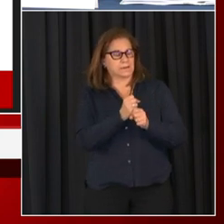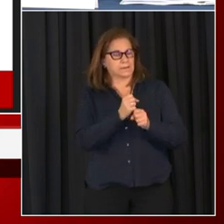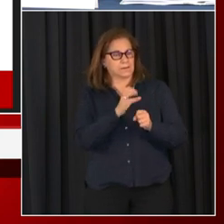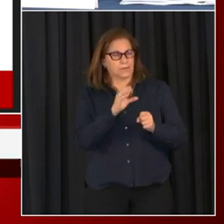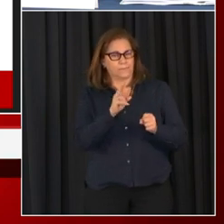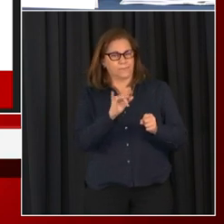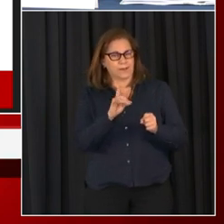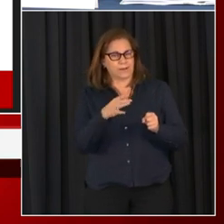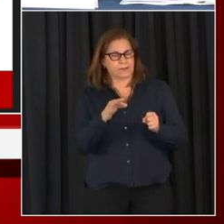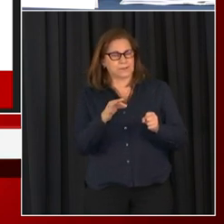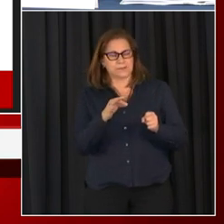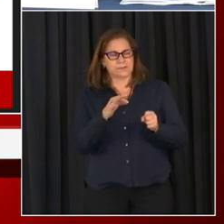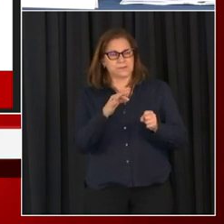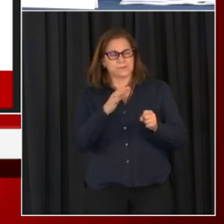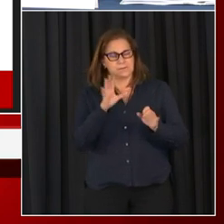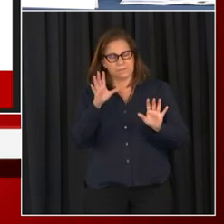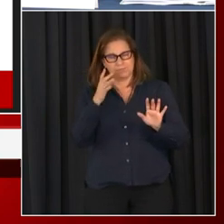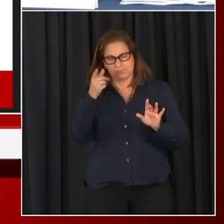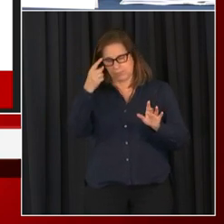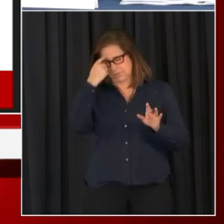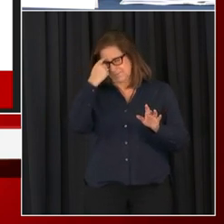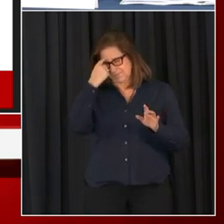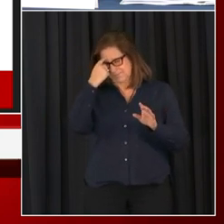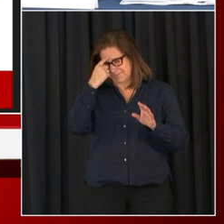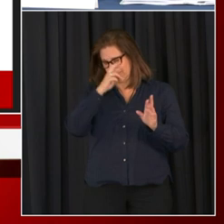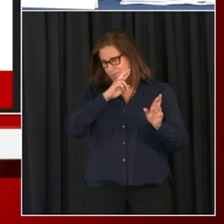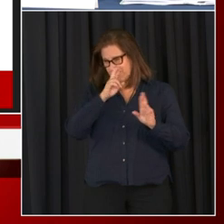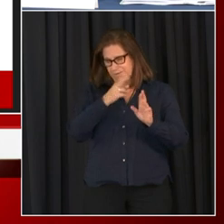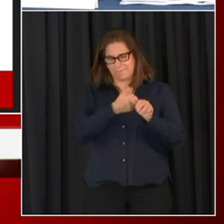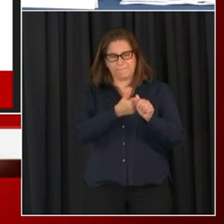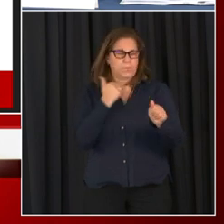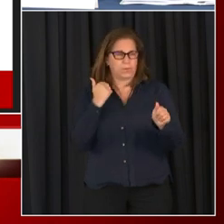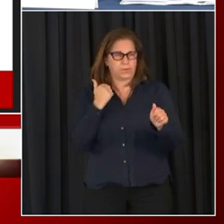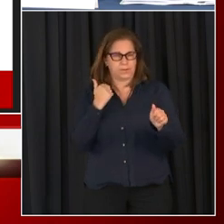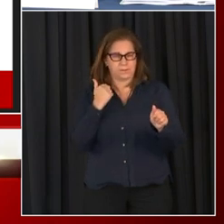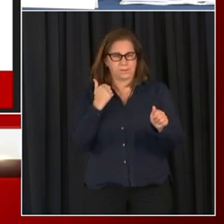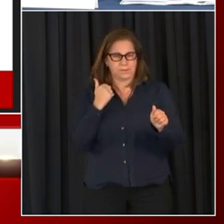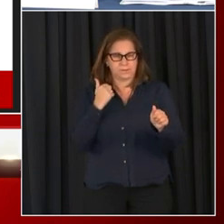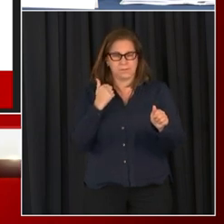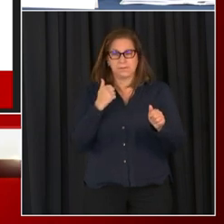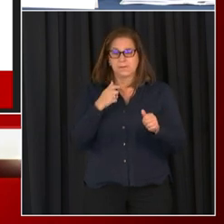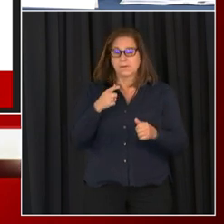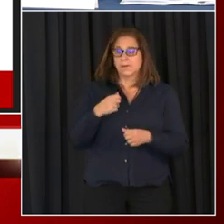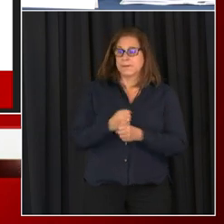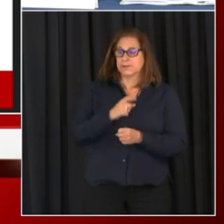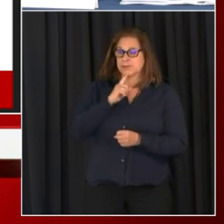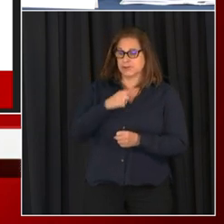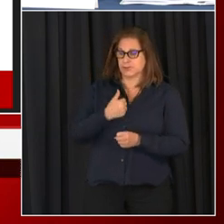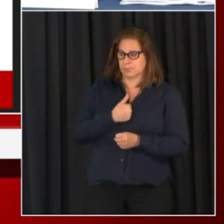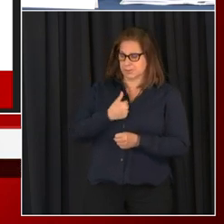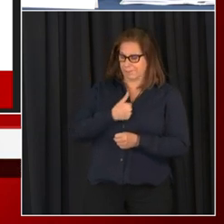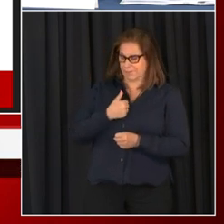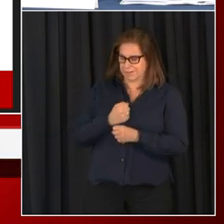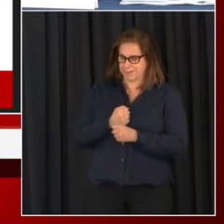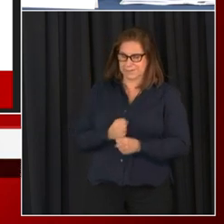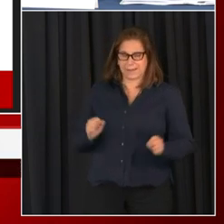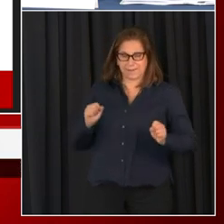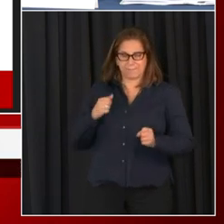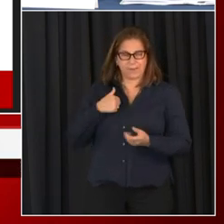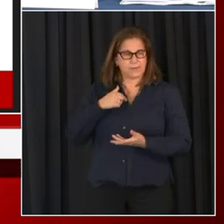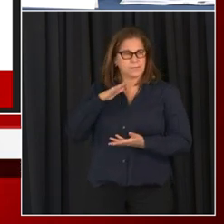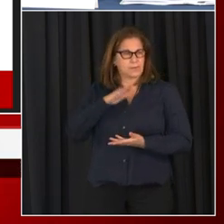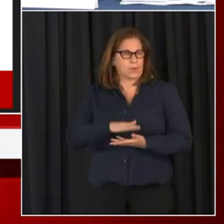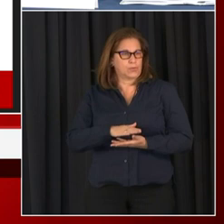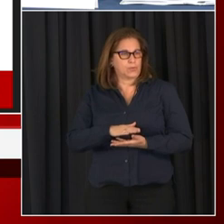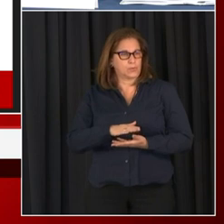can do to keep our rates of COVID-19 low in the District of Columbia, especially as we move